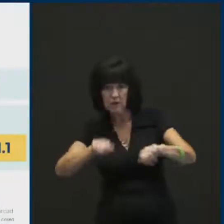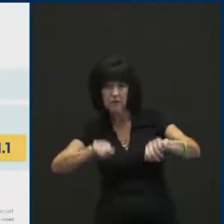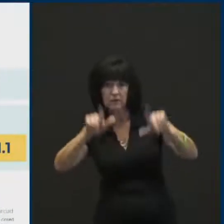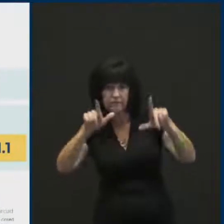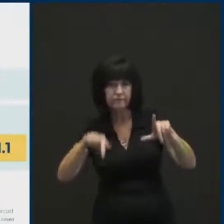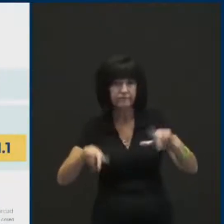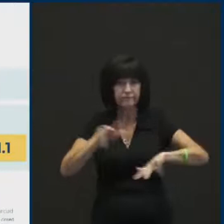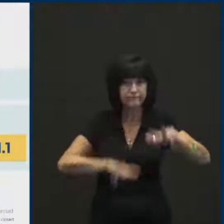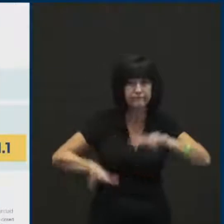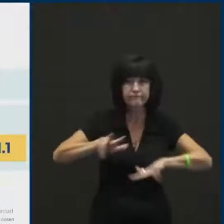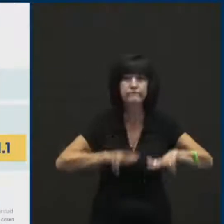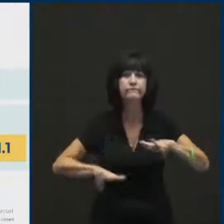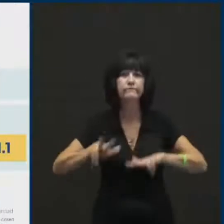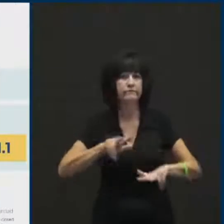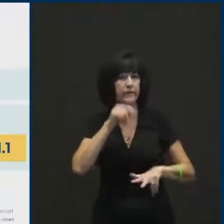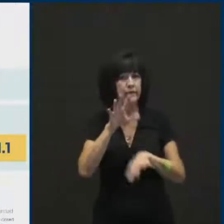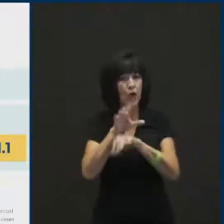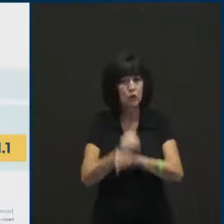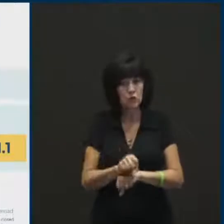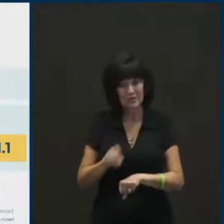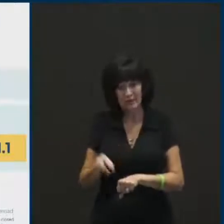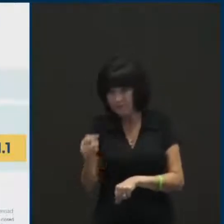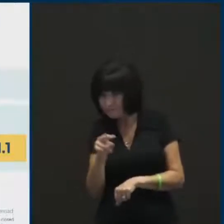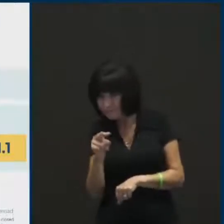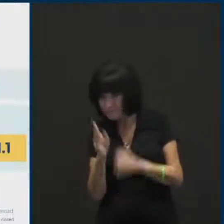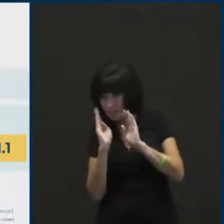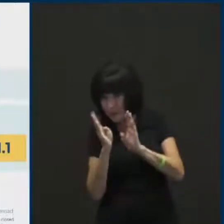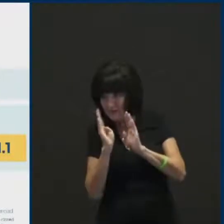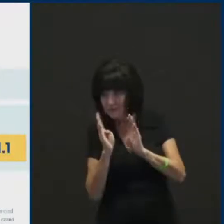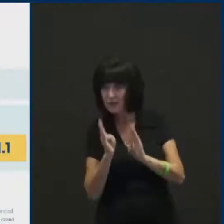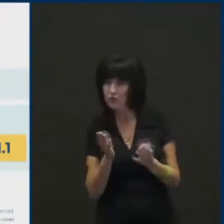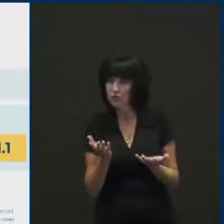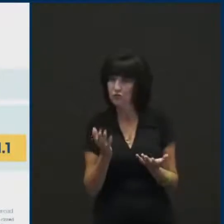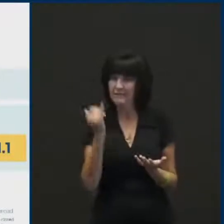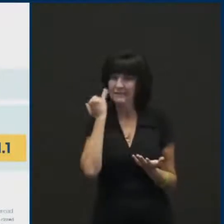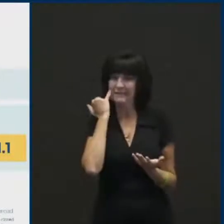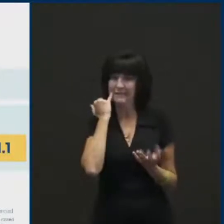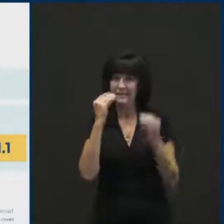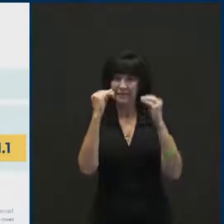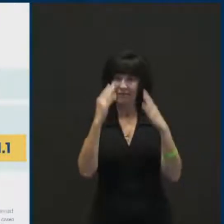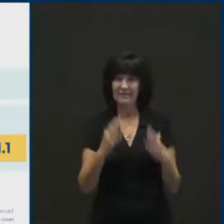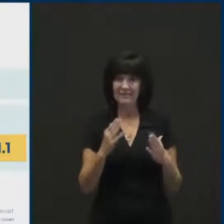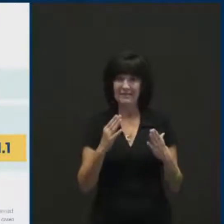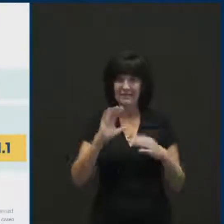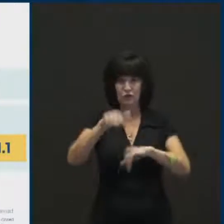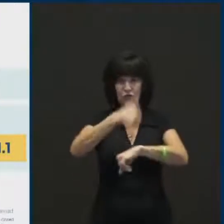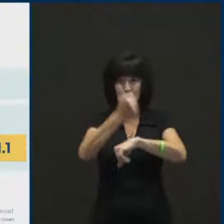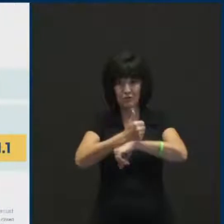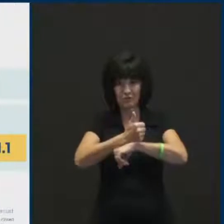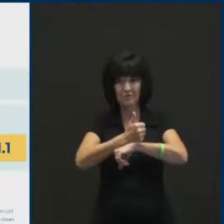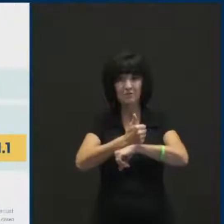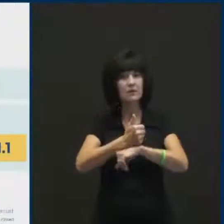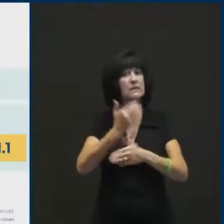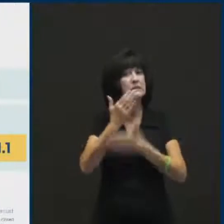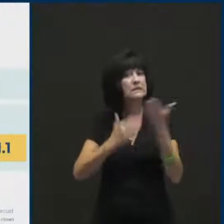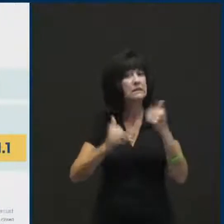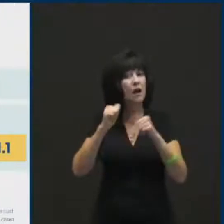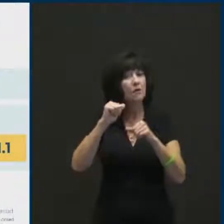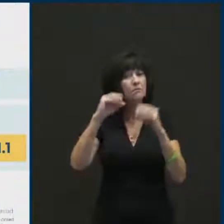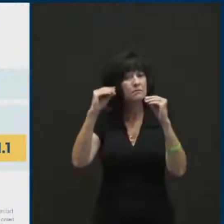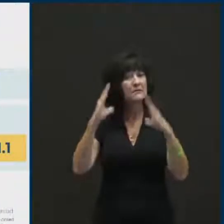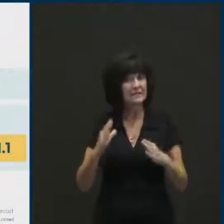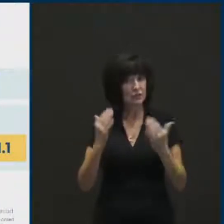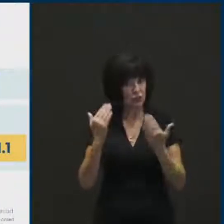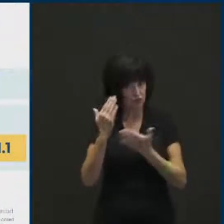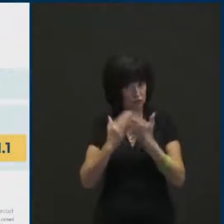to go and pay attention to what's happening if it's a teacher coming in remotely to that home or to that